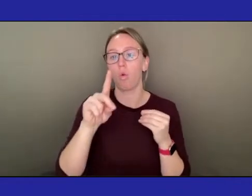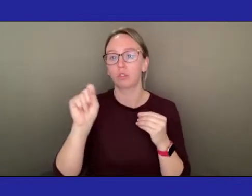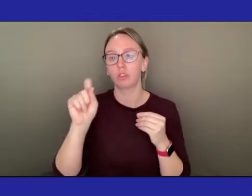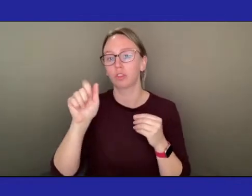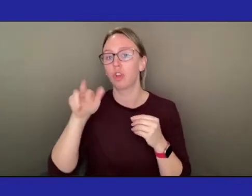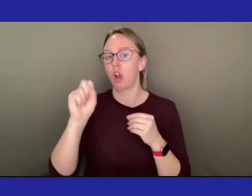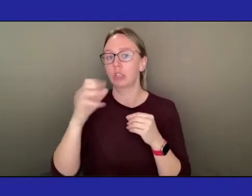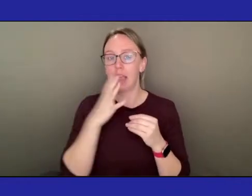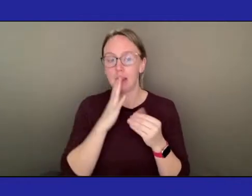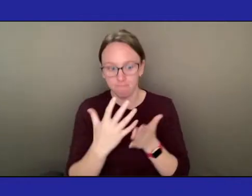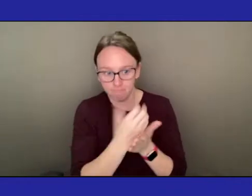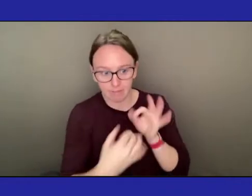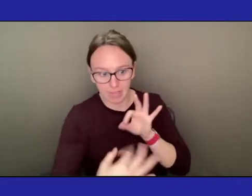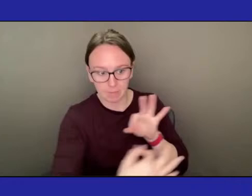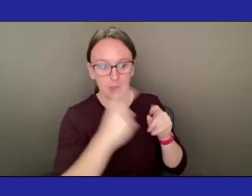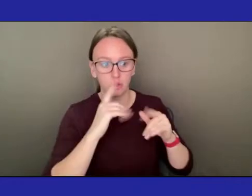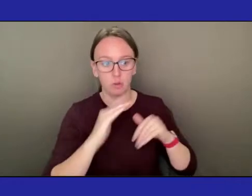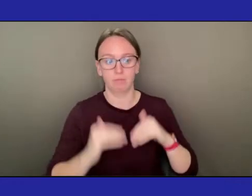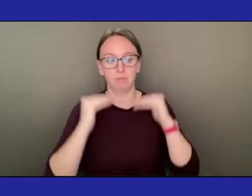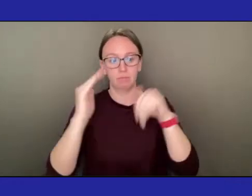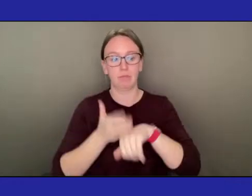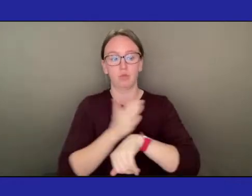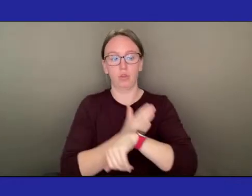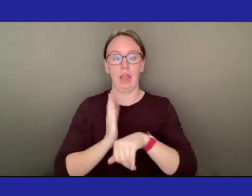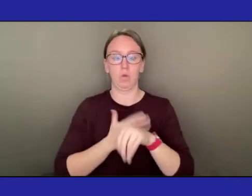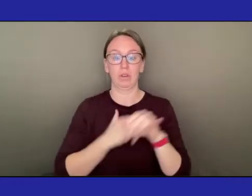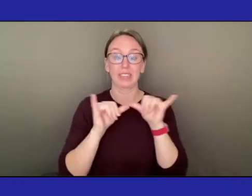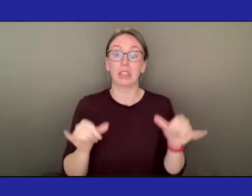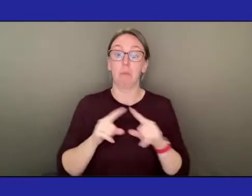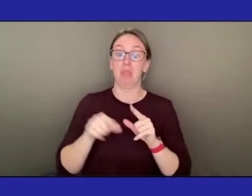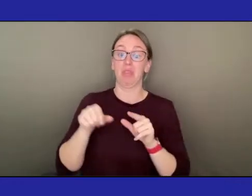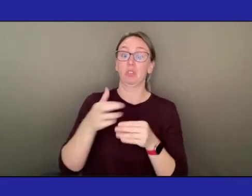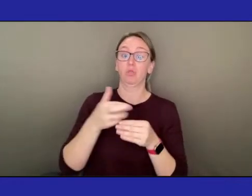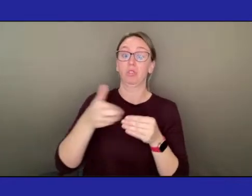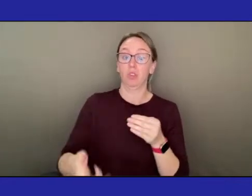this was a gratifying result to have received.